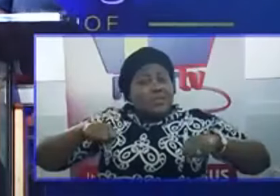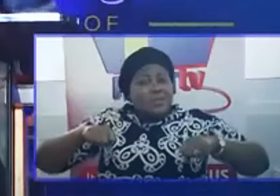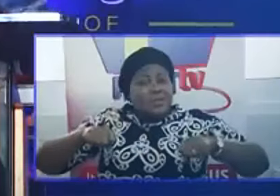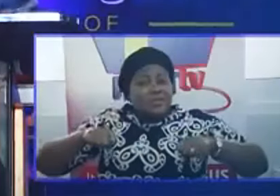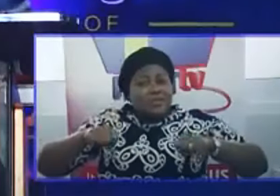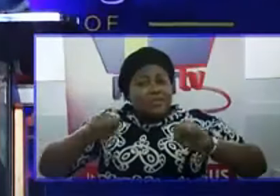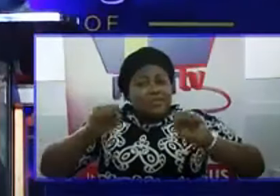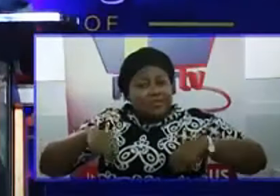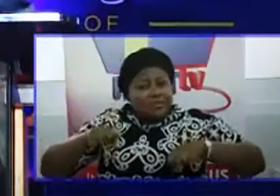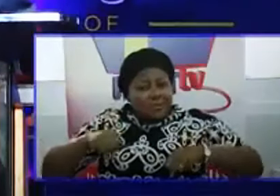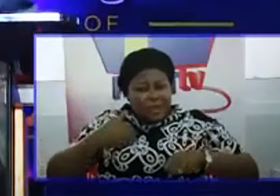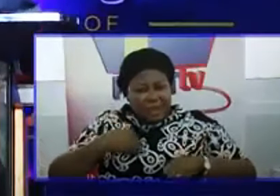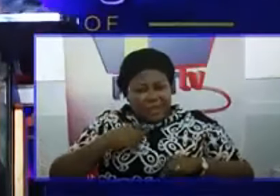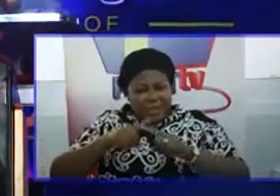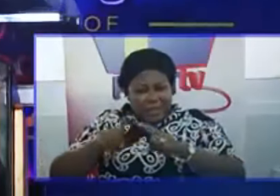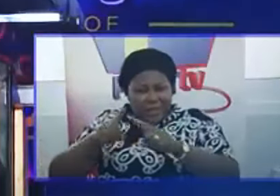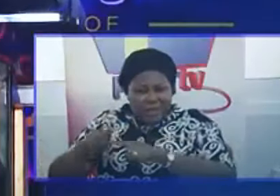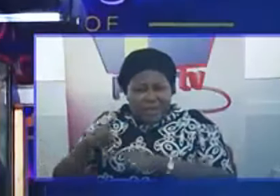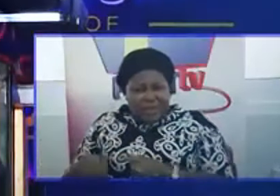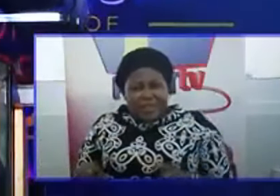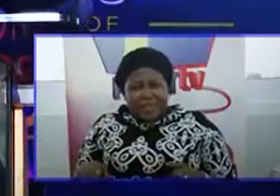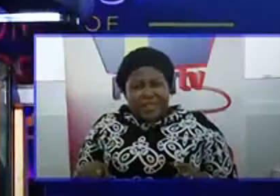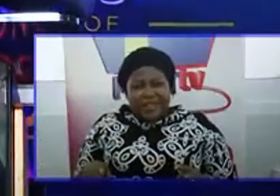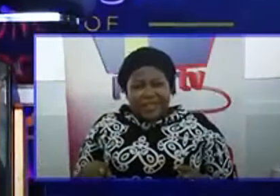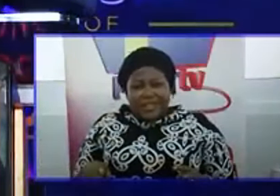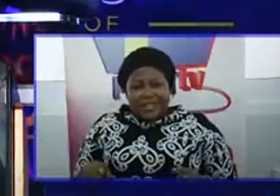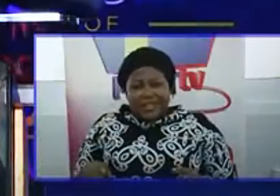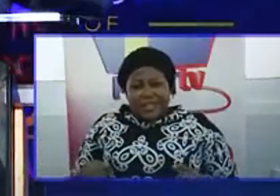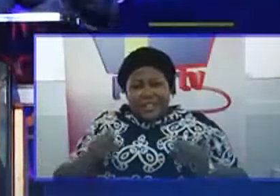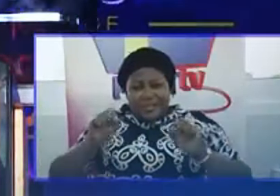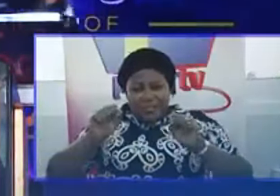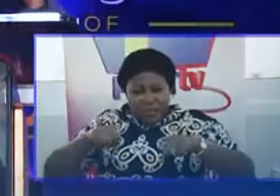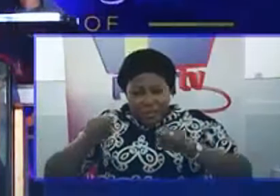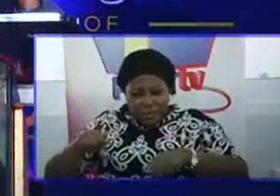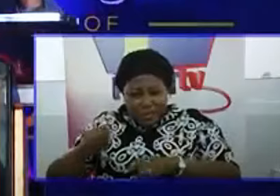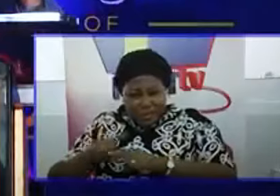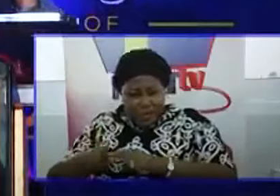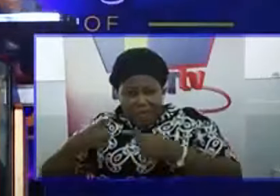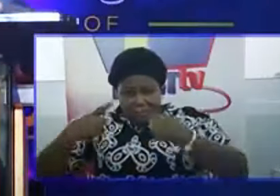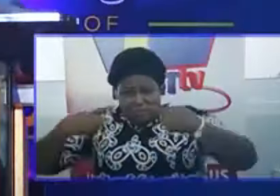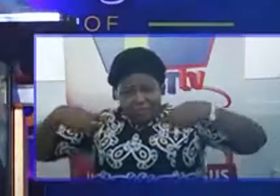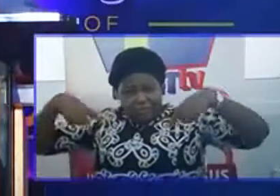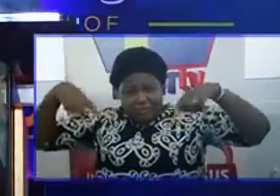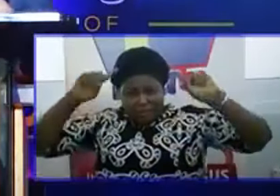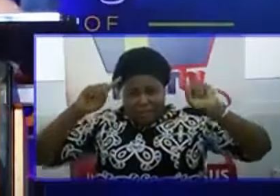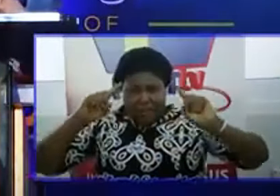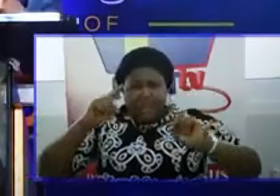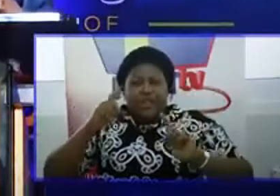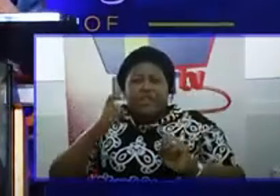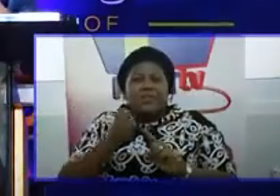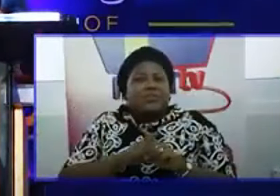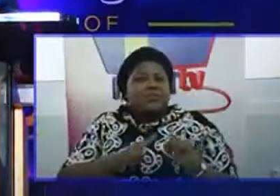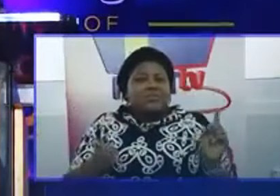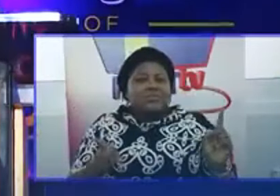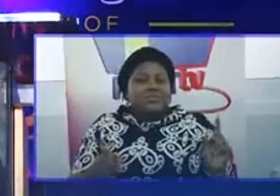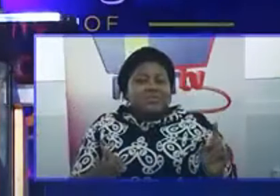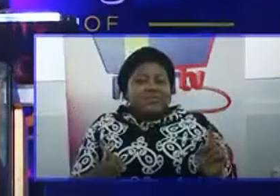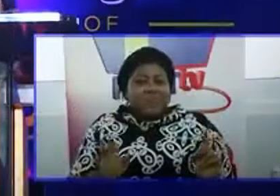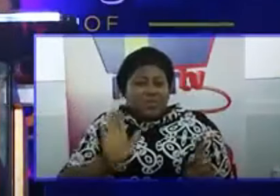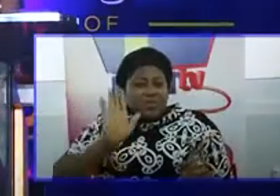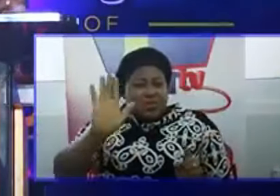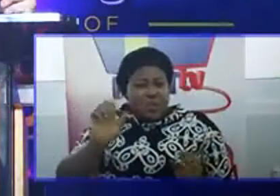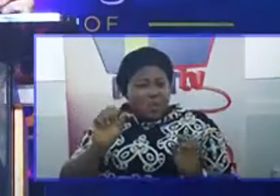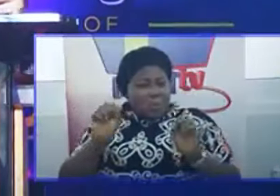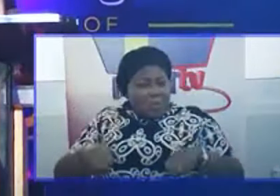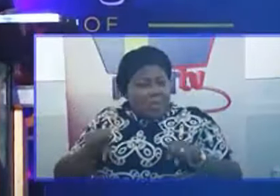abilities differ, but success is for all. My ability is not like your ability,